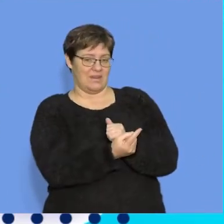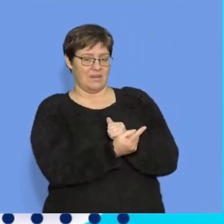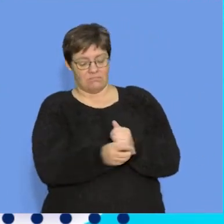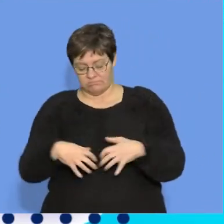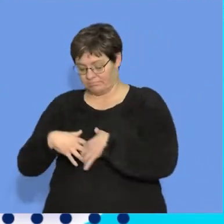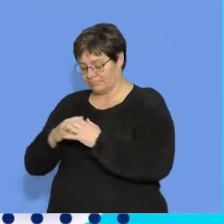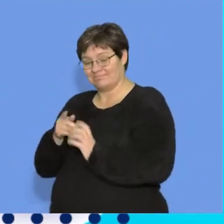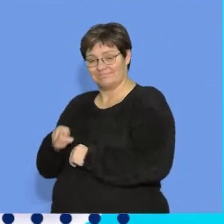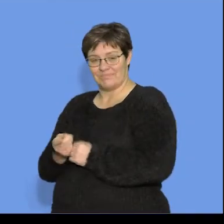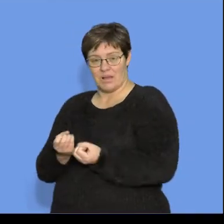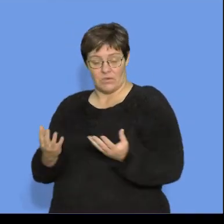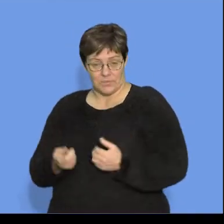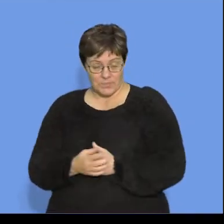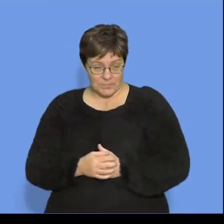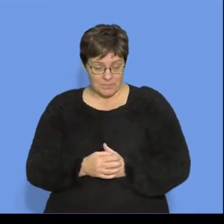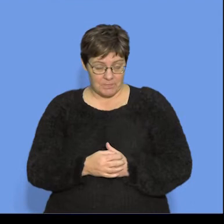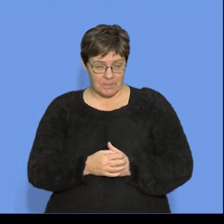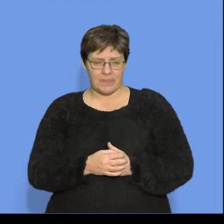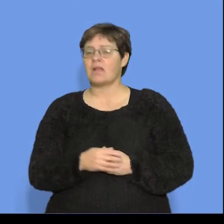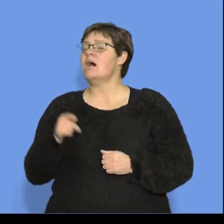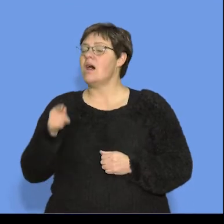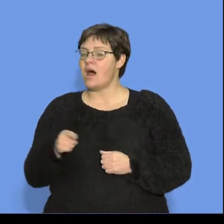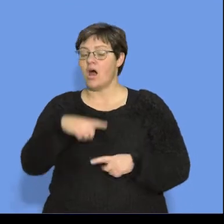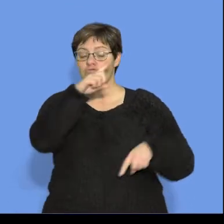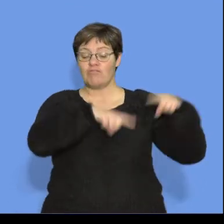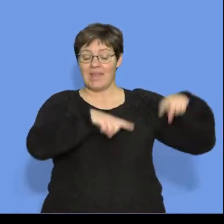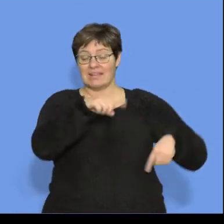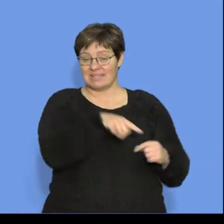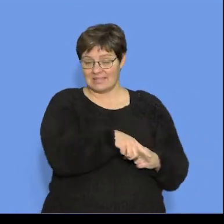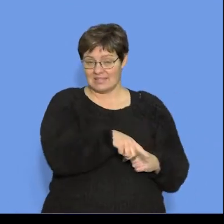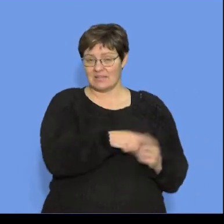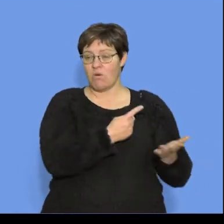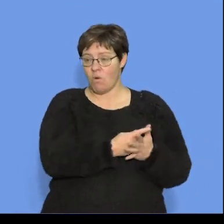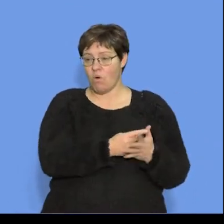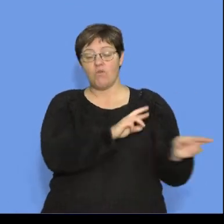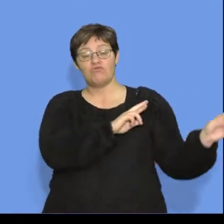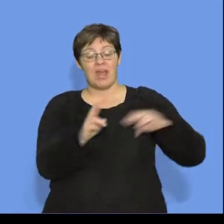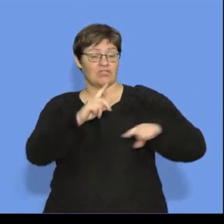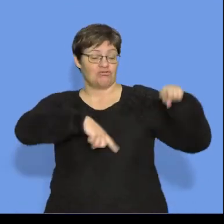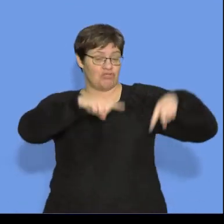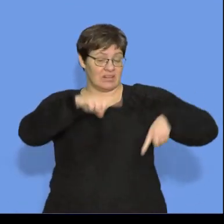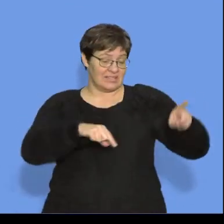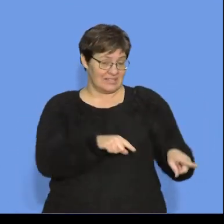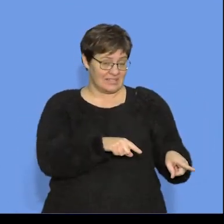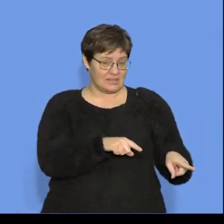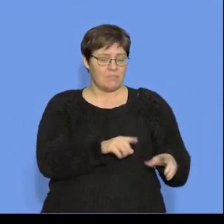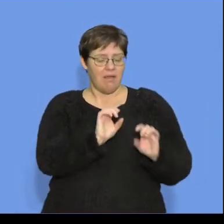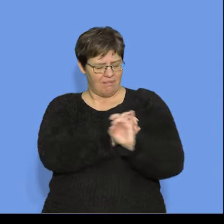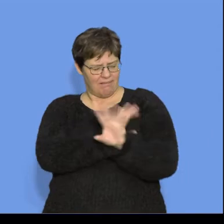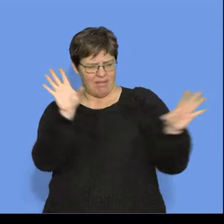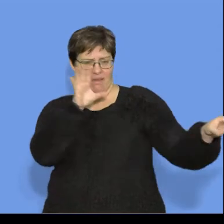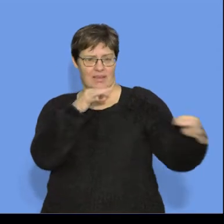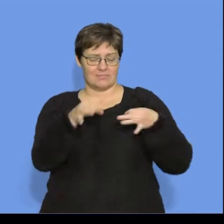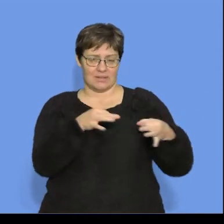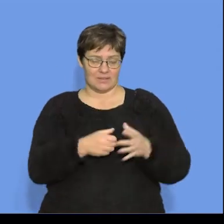get the process done. So rate of reaction or reaction rate is clearly defined.